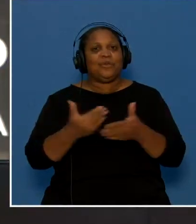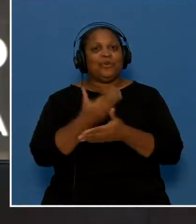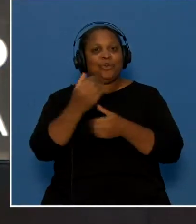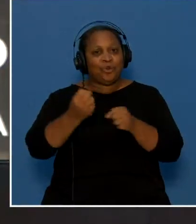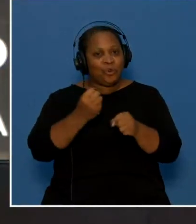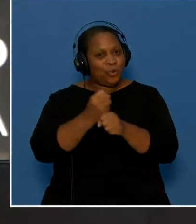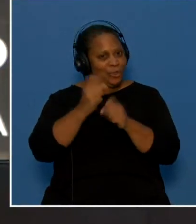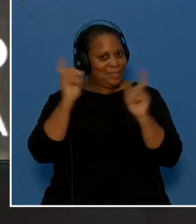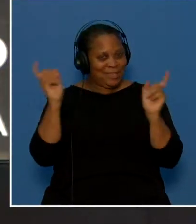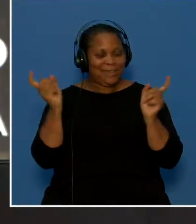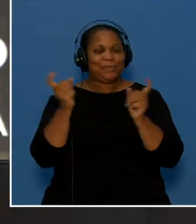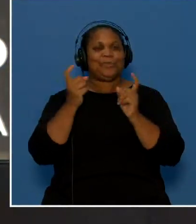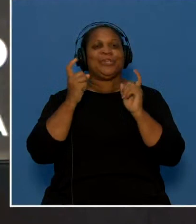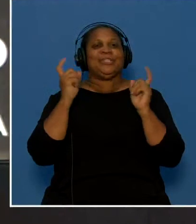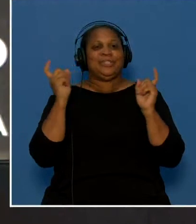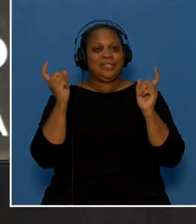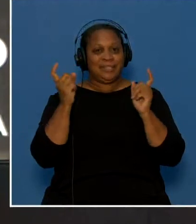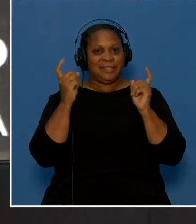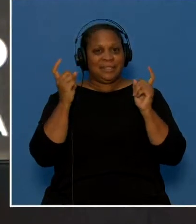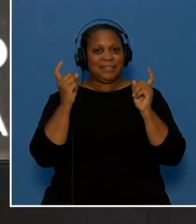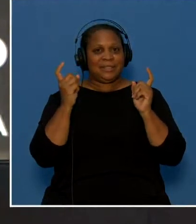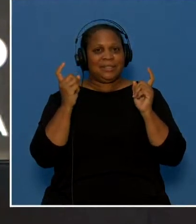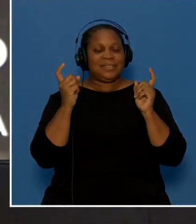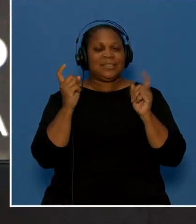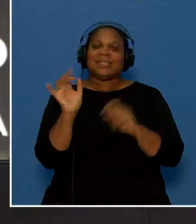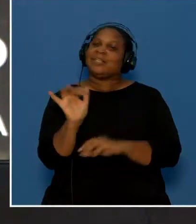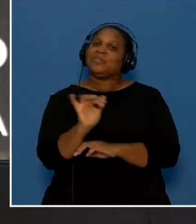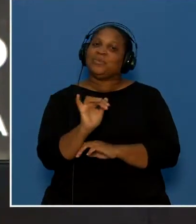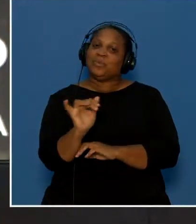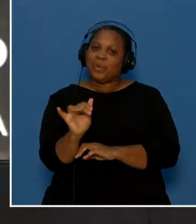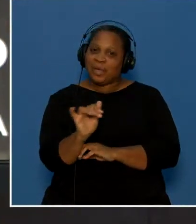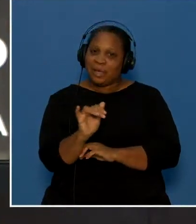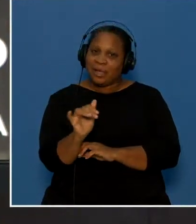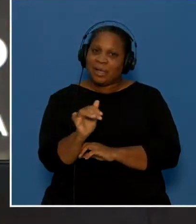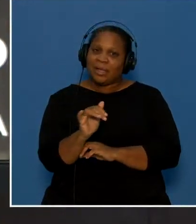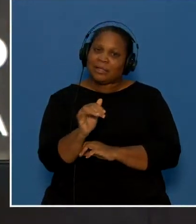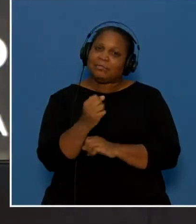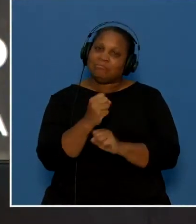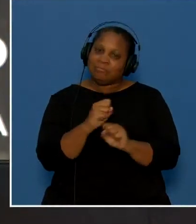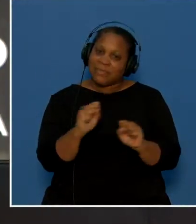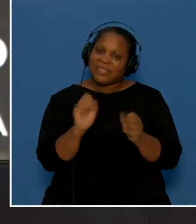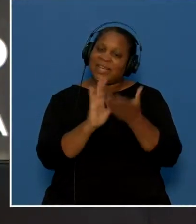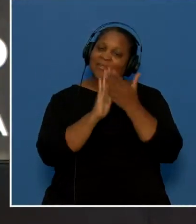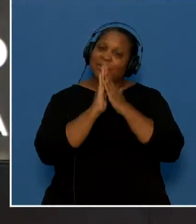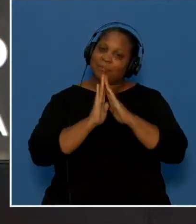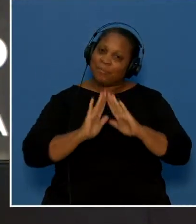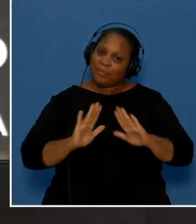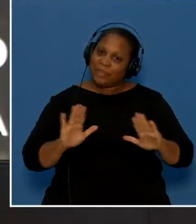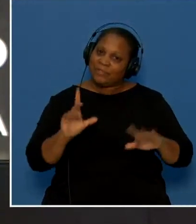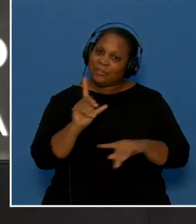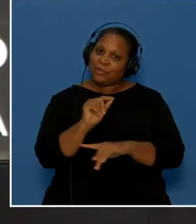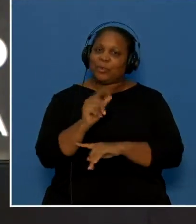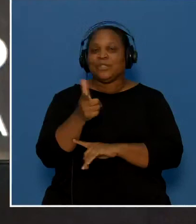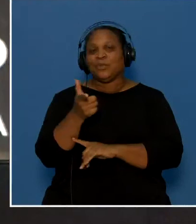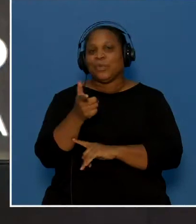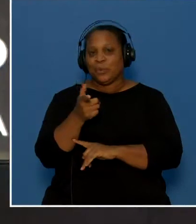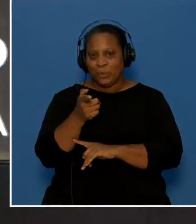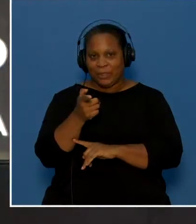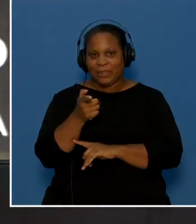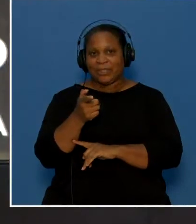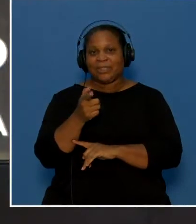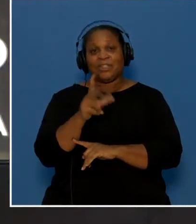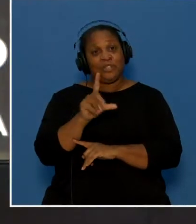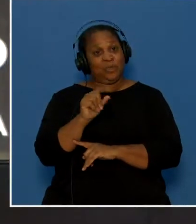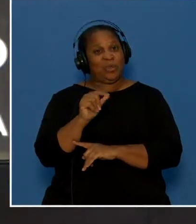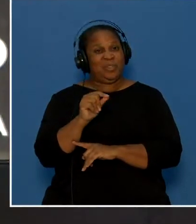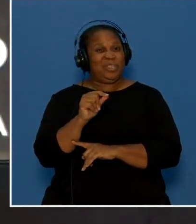Year's celebration, as well as a safe and peaceful 2021.